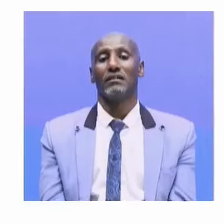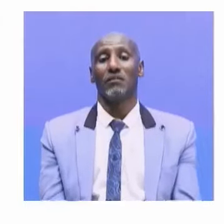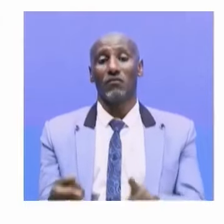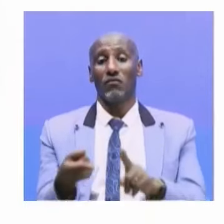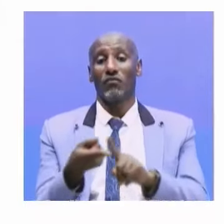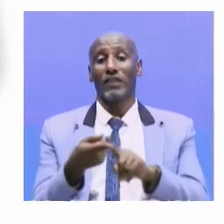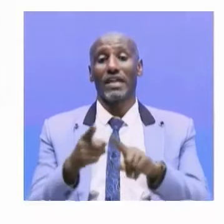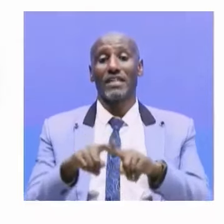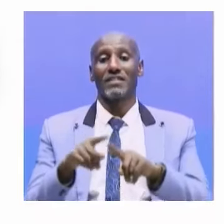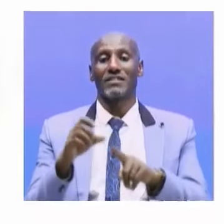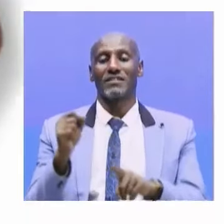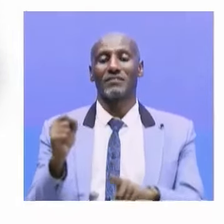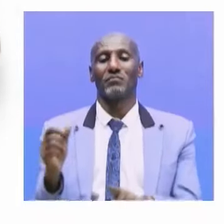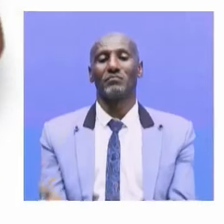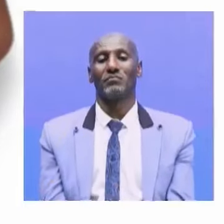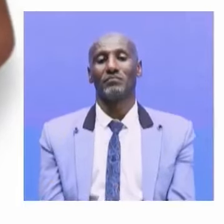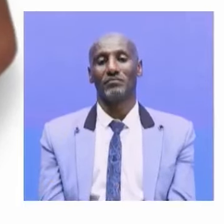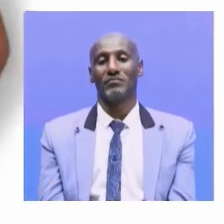friends.